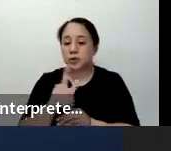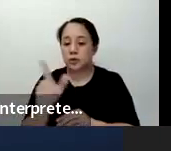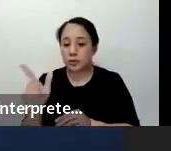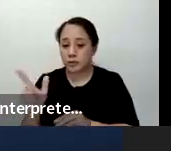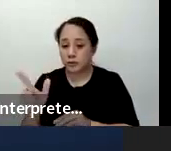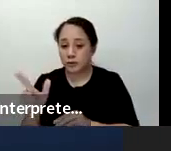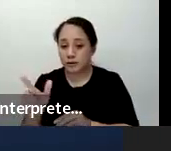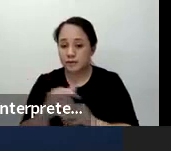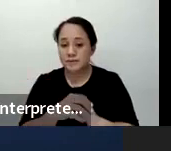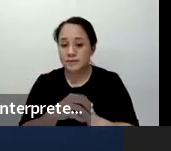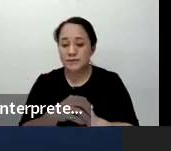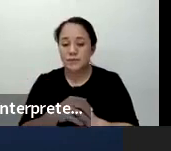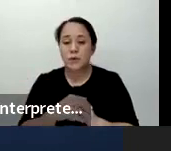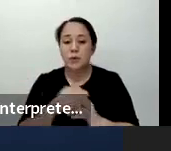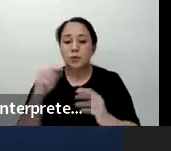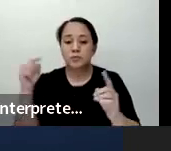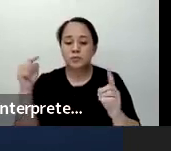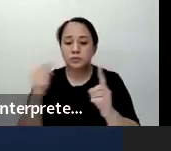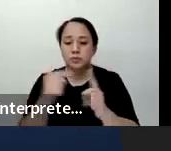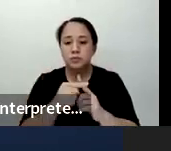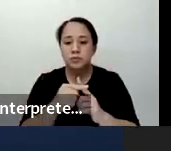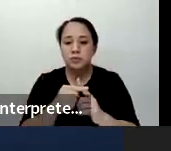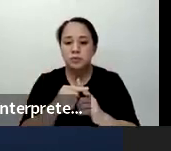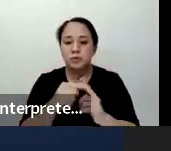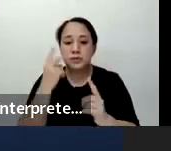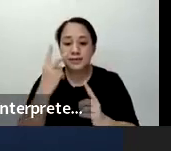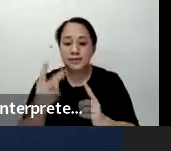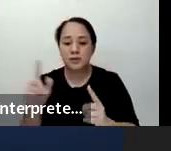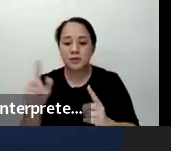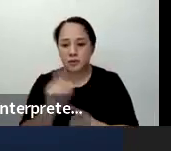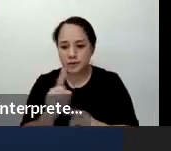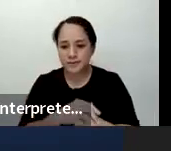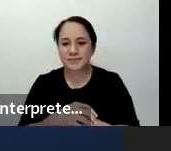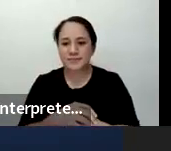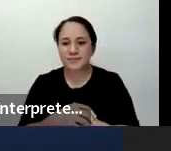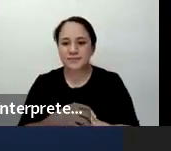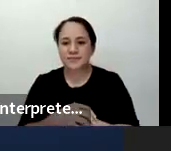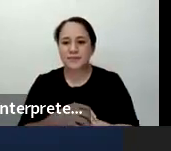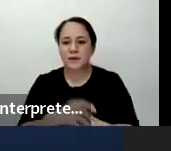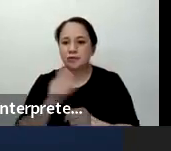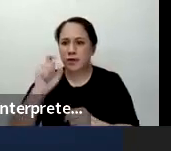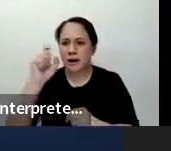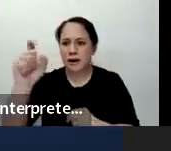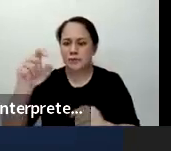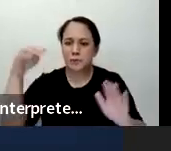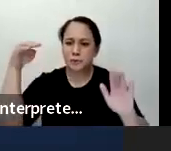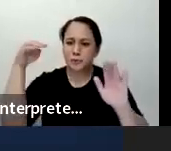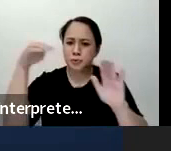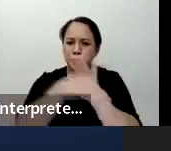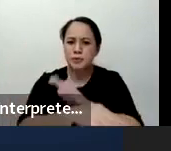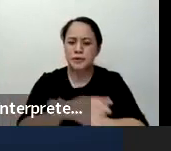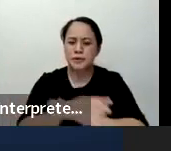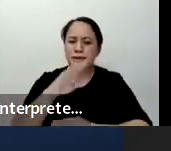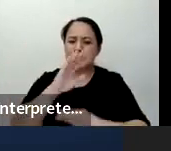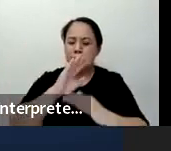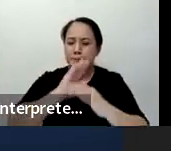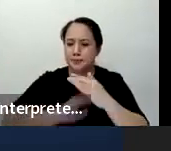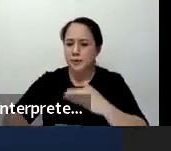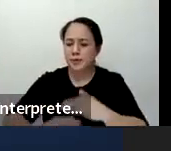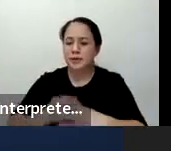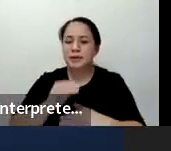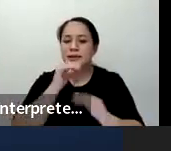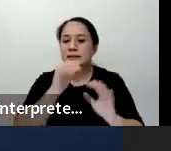2021, okay, all the way to 2021, we see here a rapid decline in births, which is not